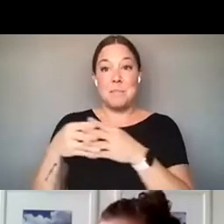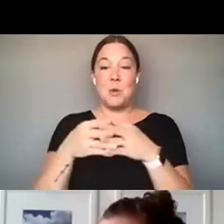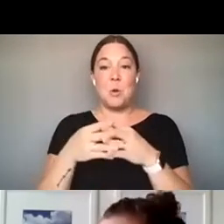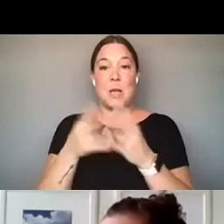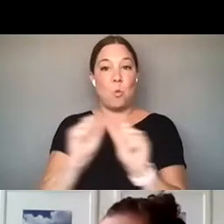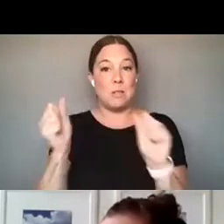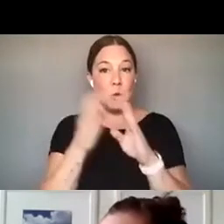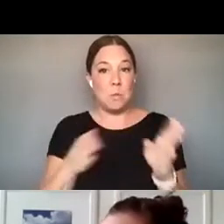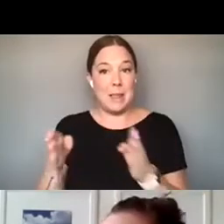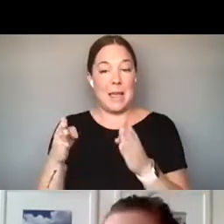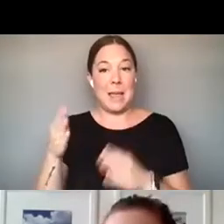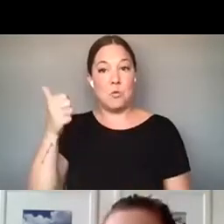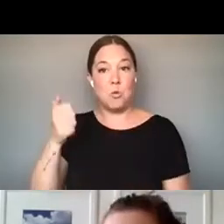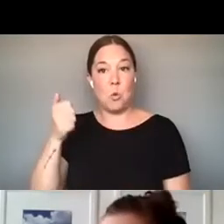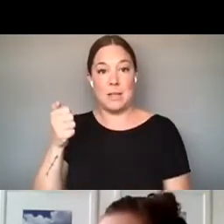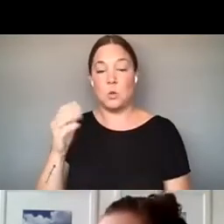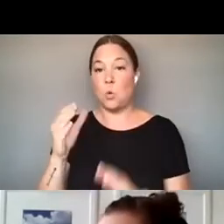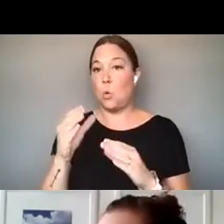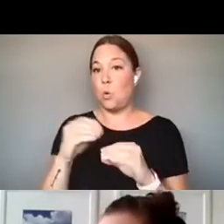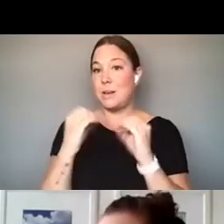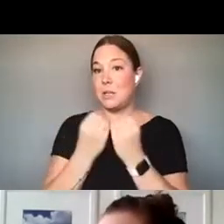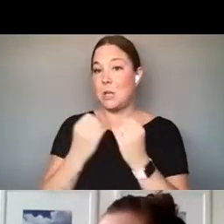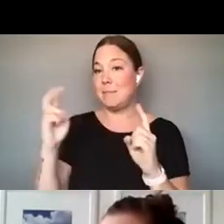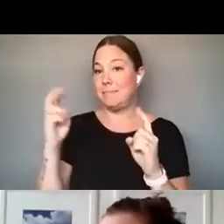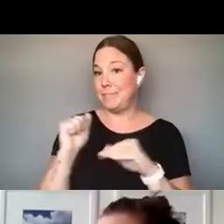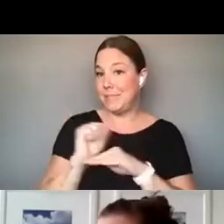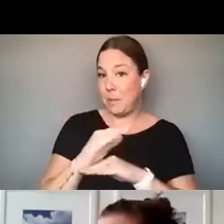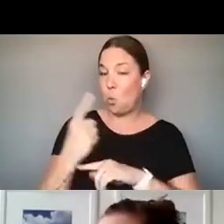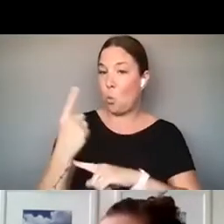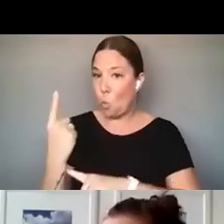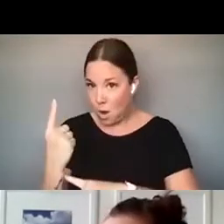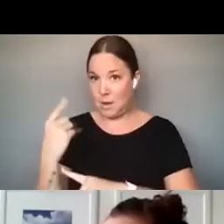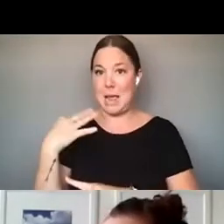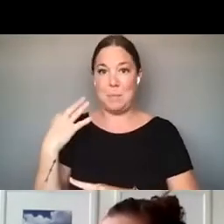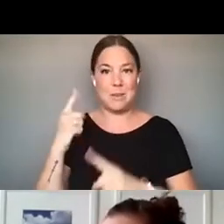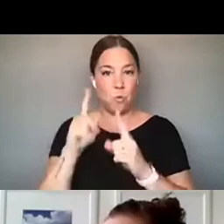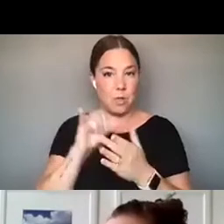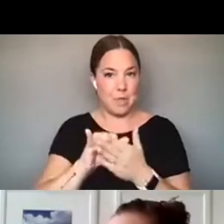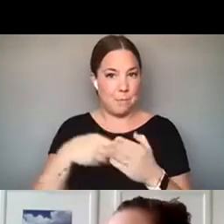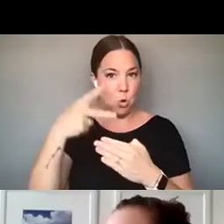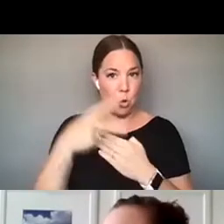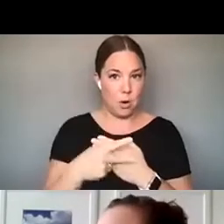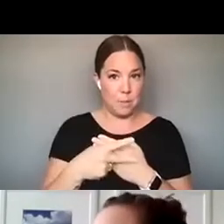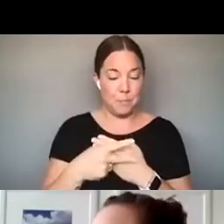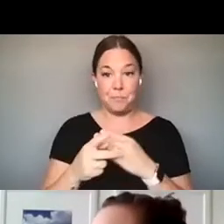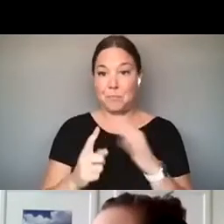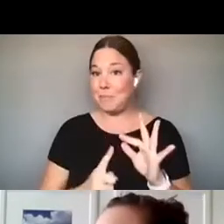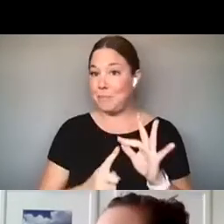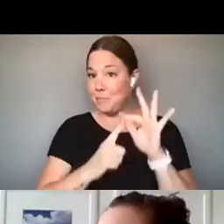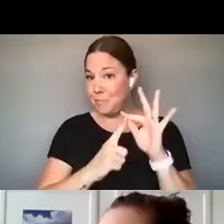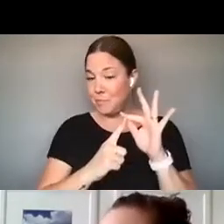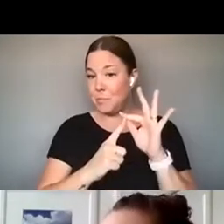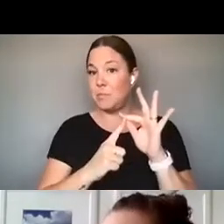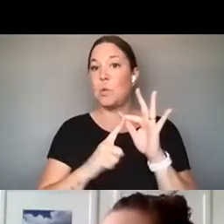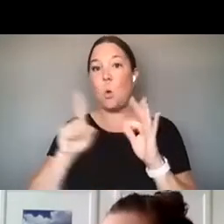organizations may submit only one application to this program. Exceptions to the one application rule are made only